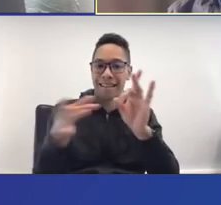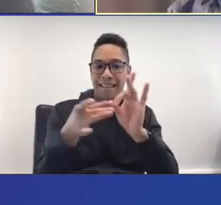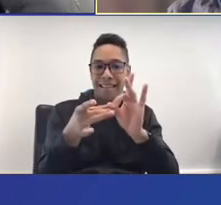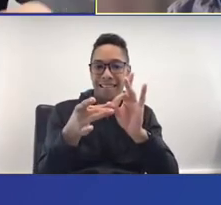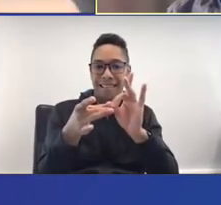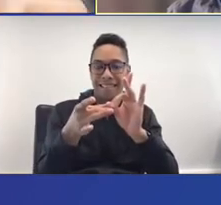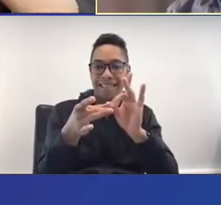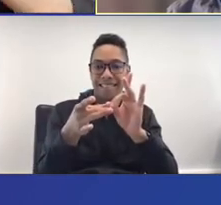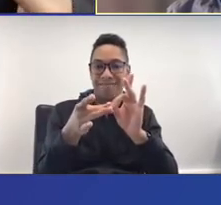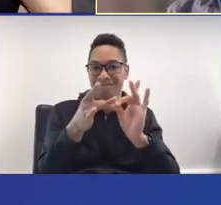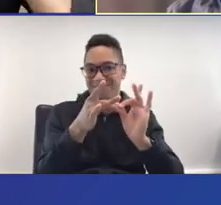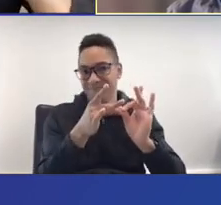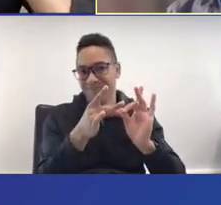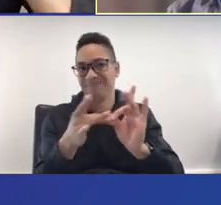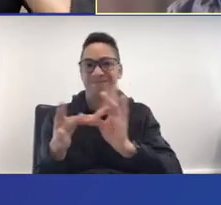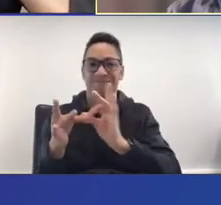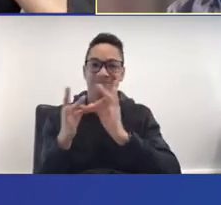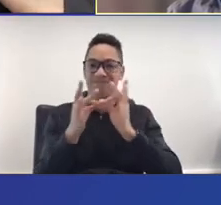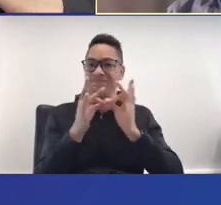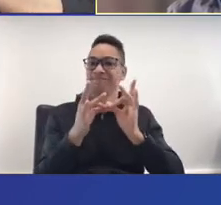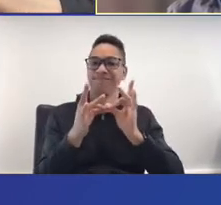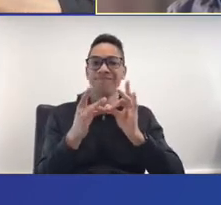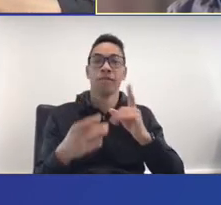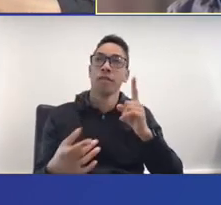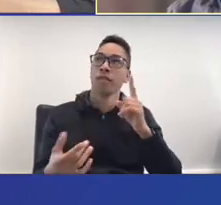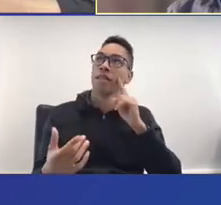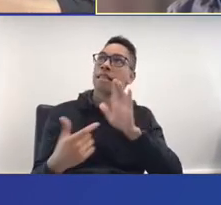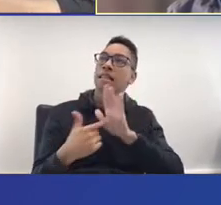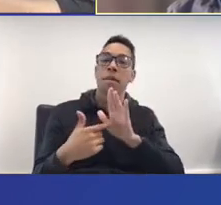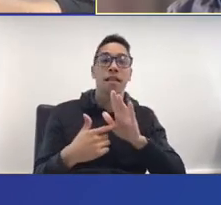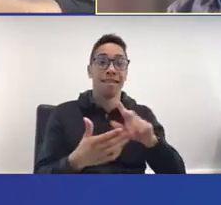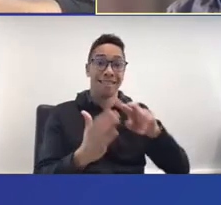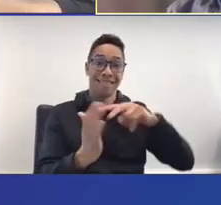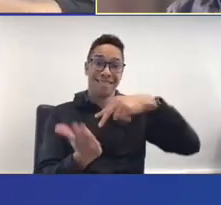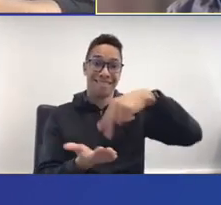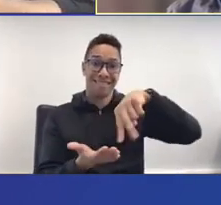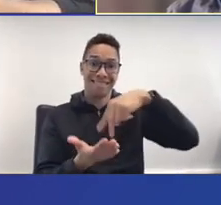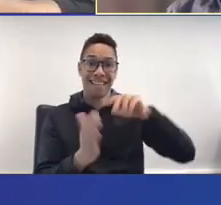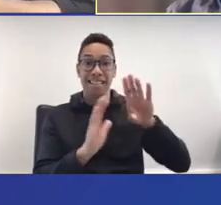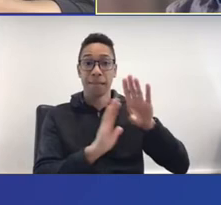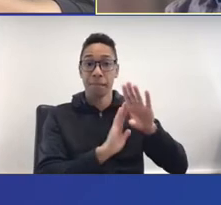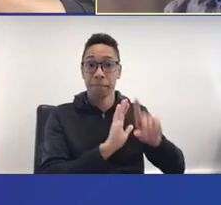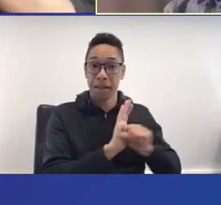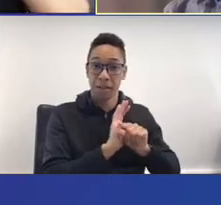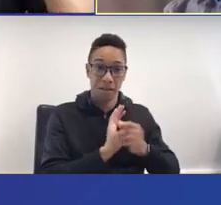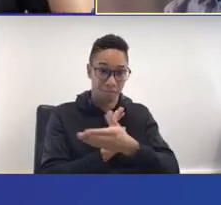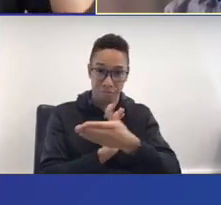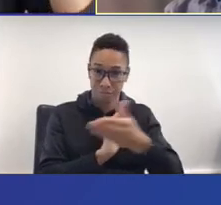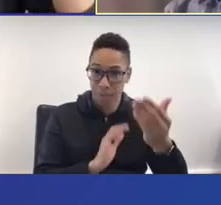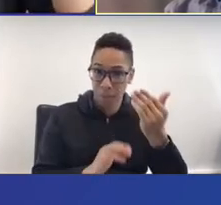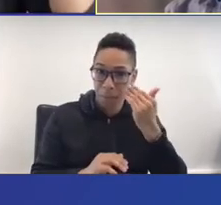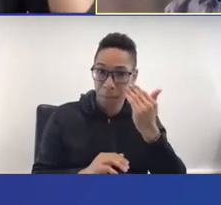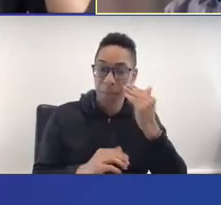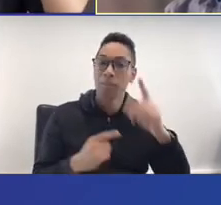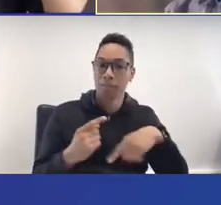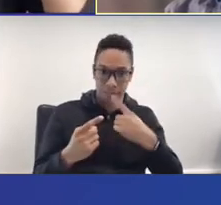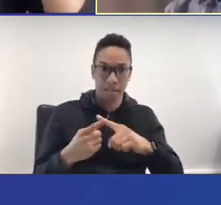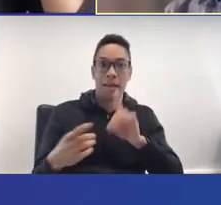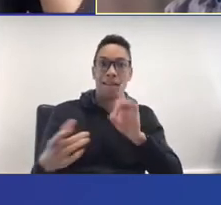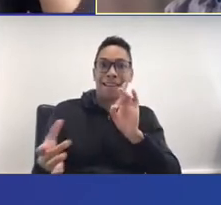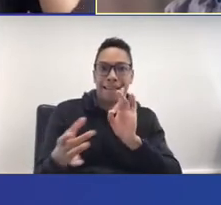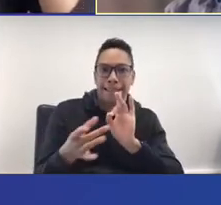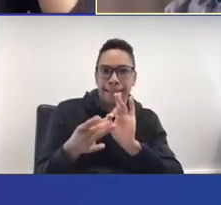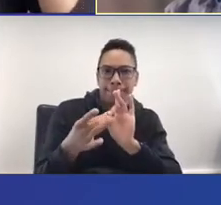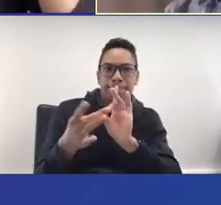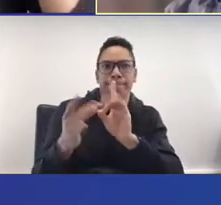right, and like our dance backgrounds, everyone who has a dance background knows all about connecting